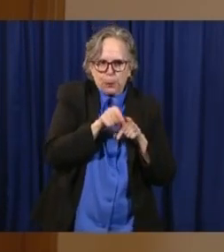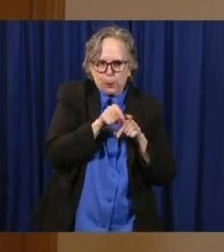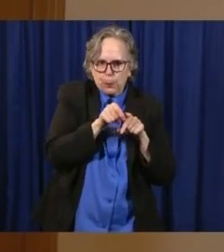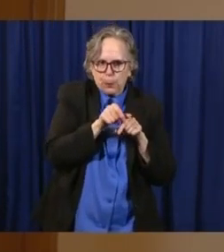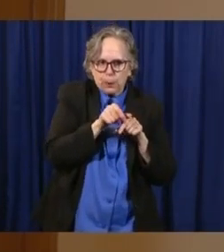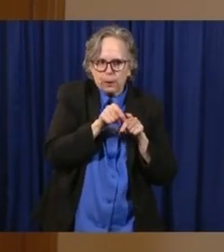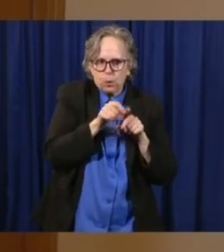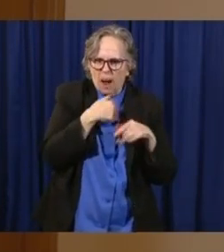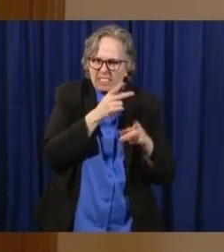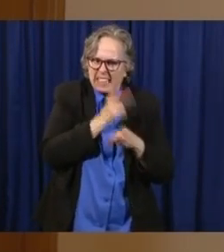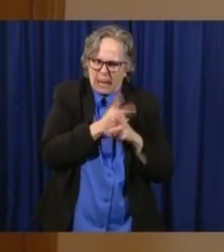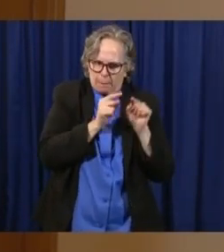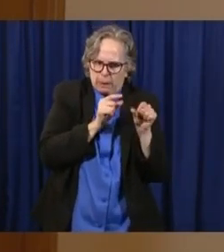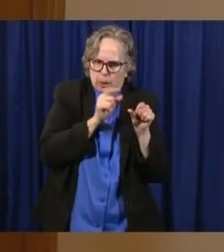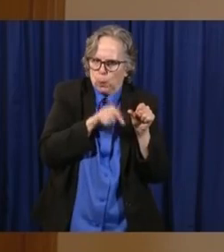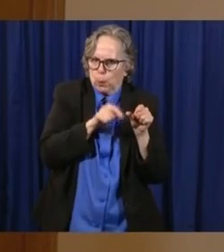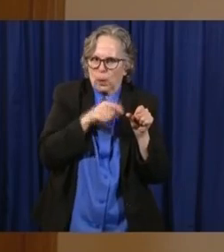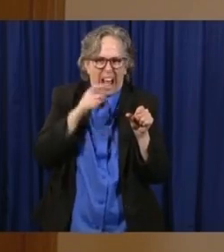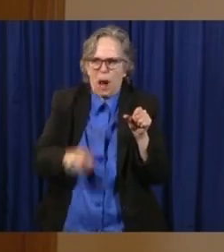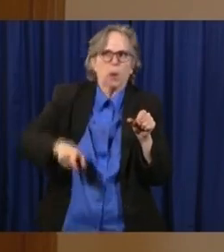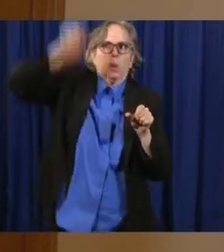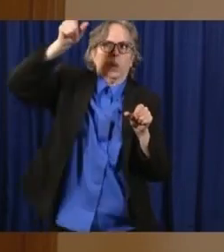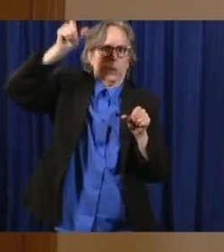there. Thank you, Ebo. Next slide.